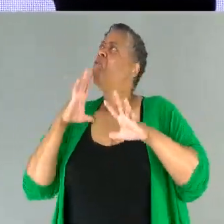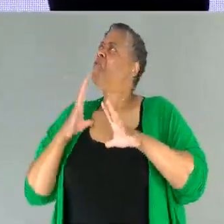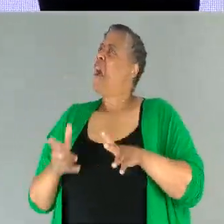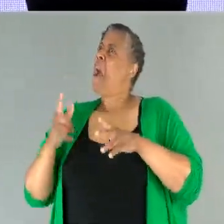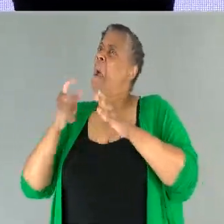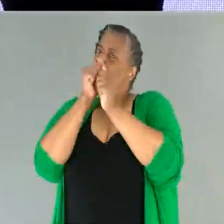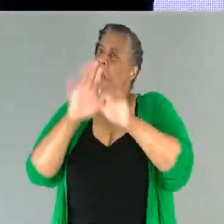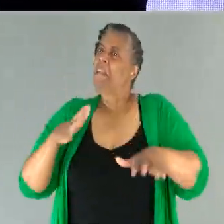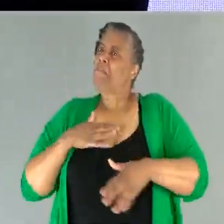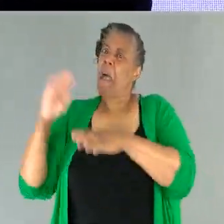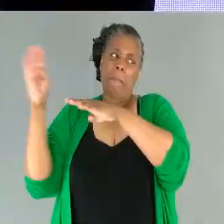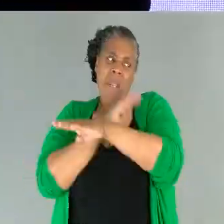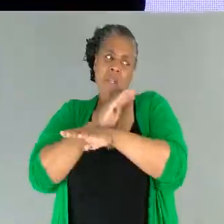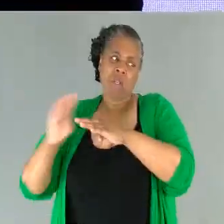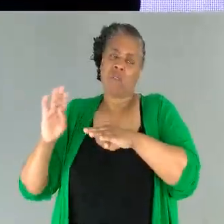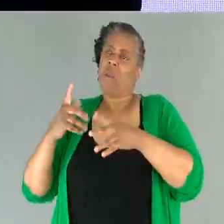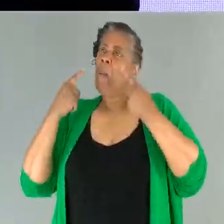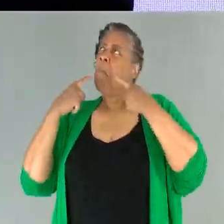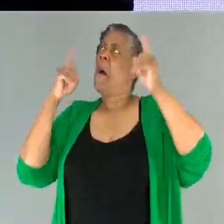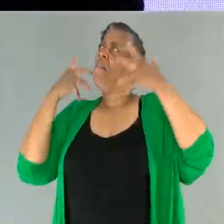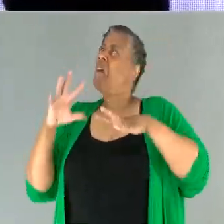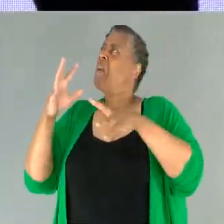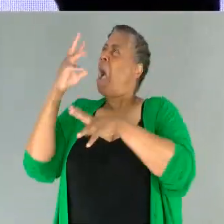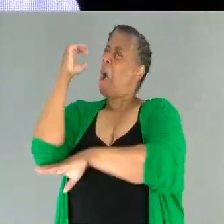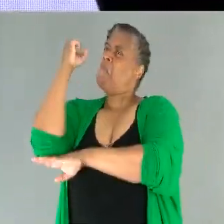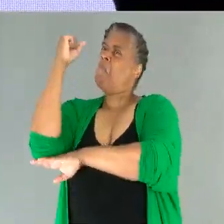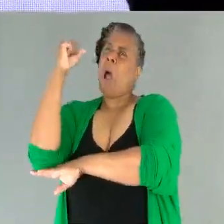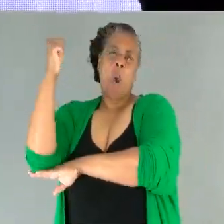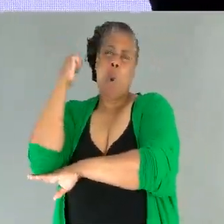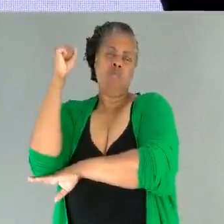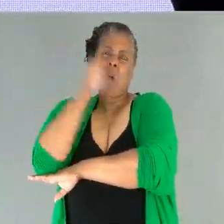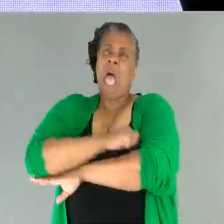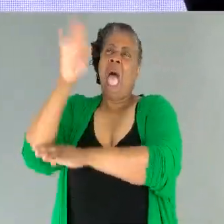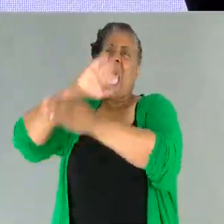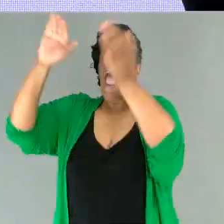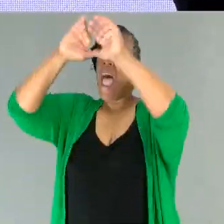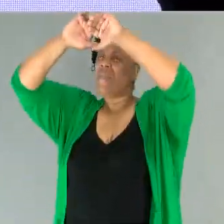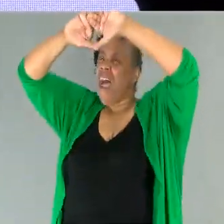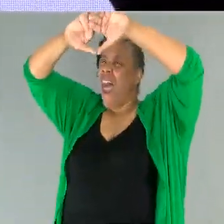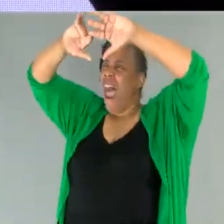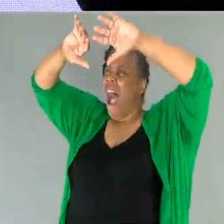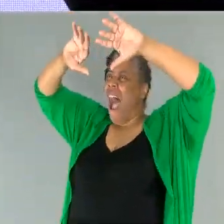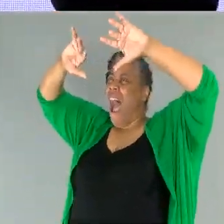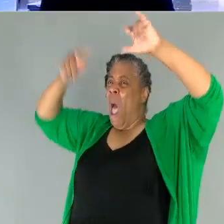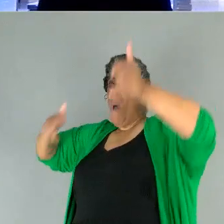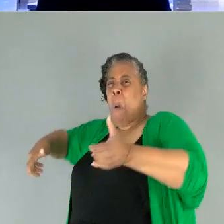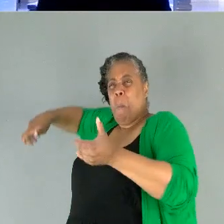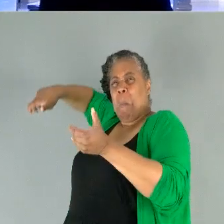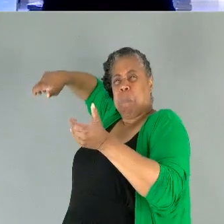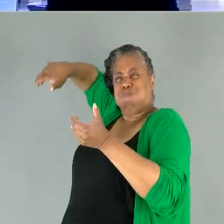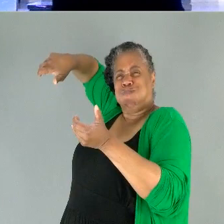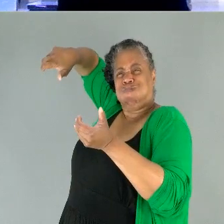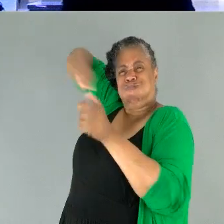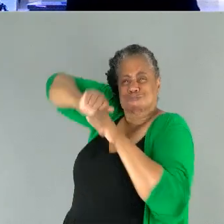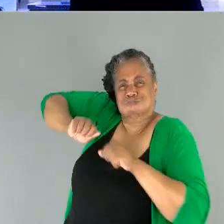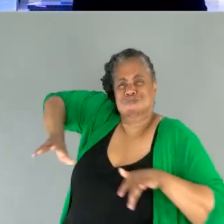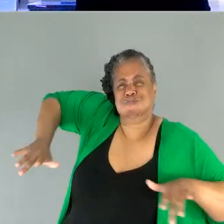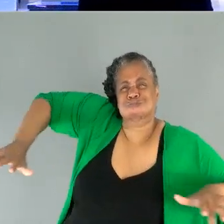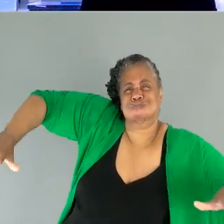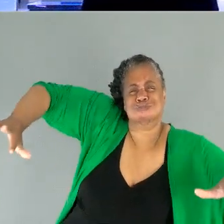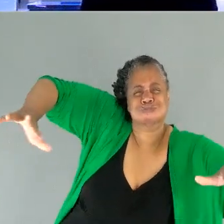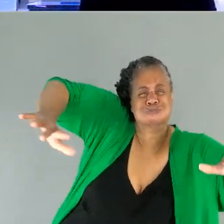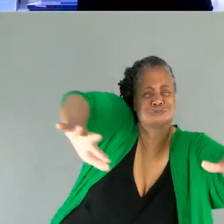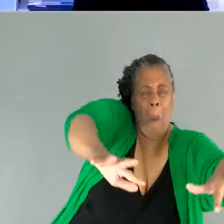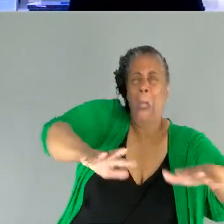ministry. Until you open the windows of heaven. I'm staying